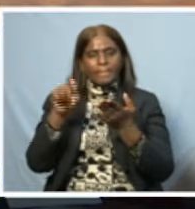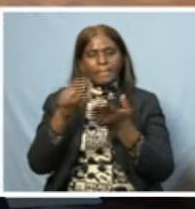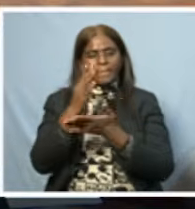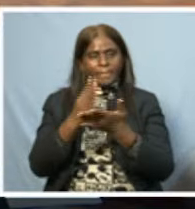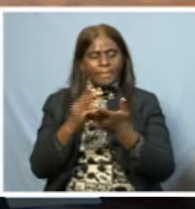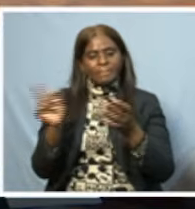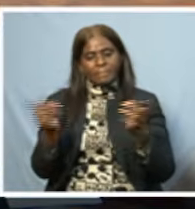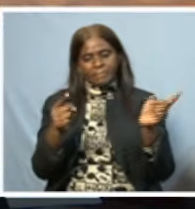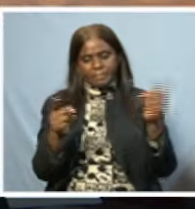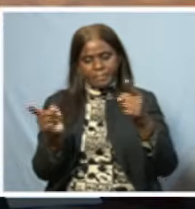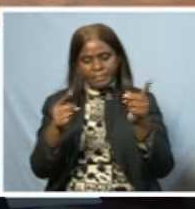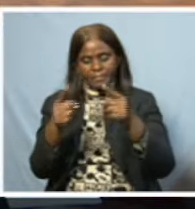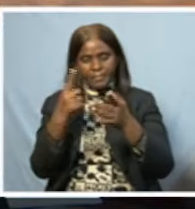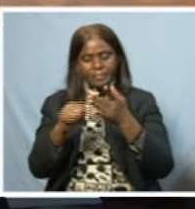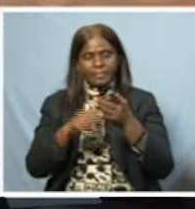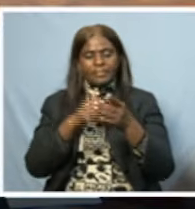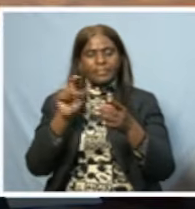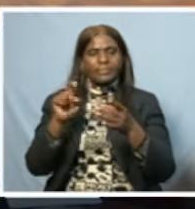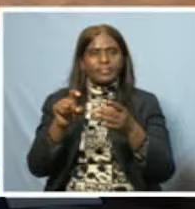panel beating that we need.